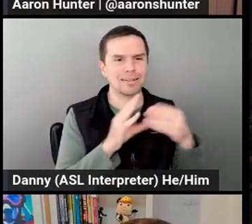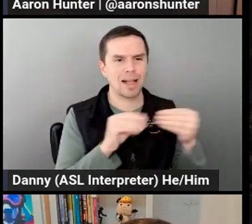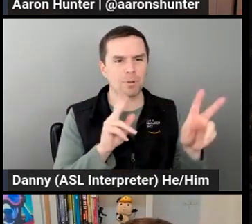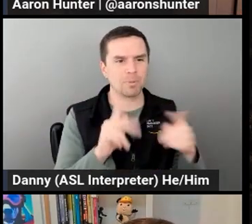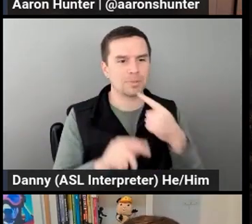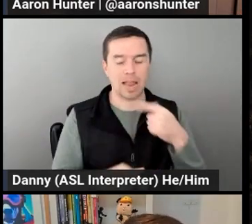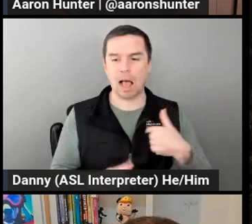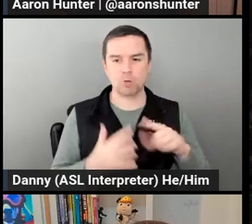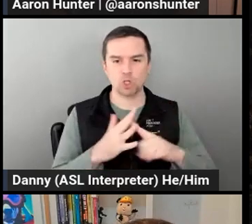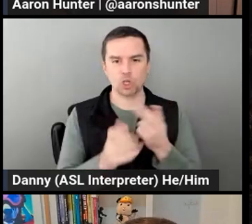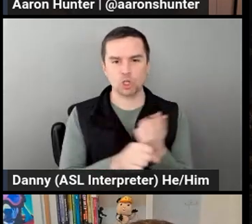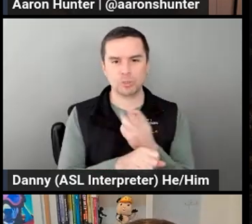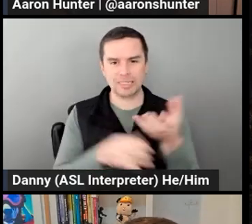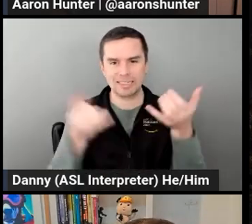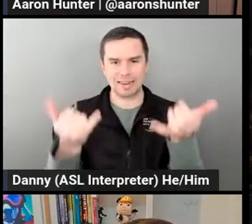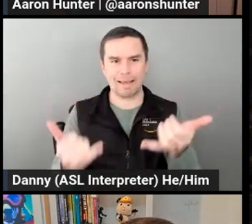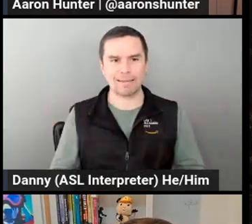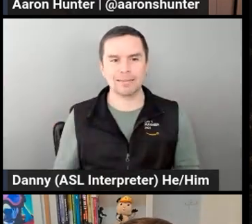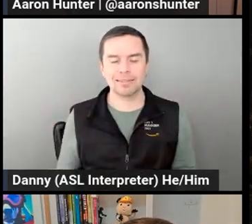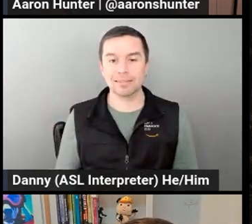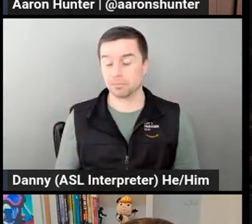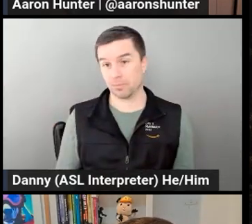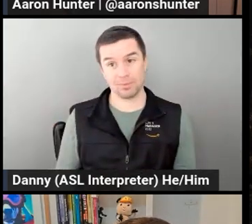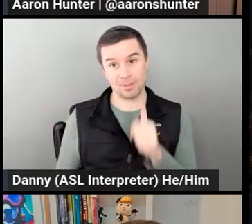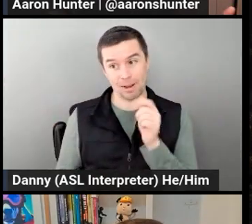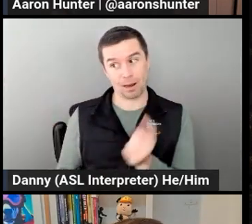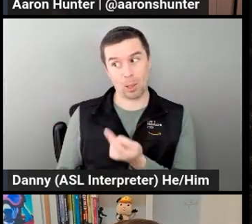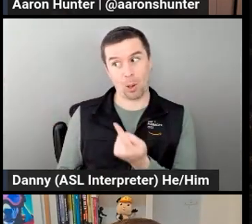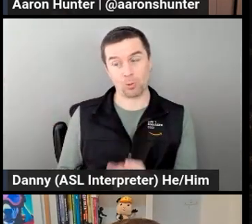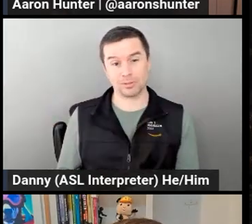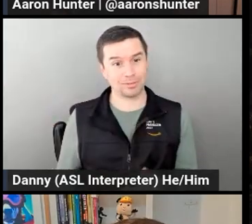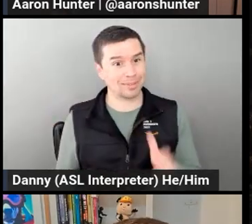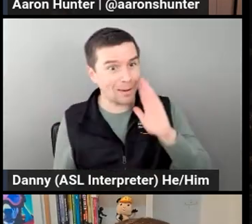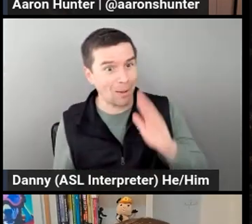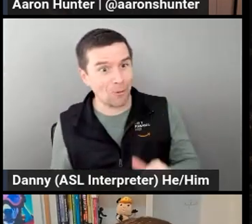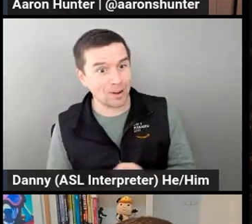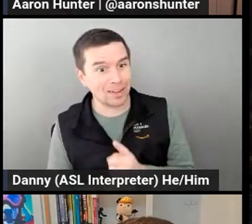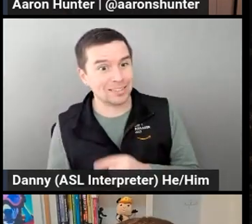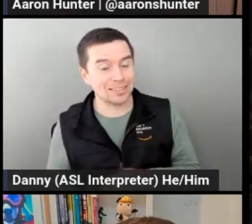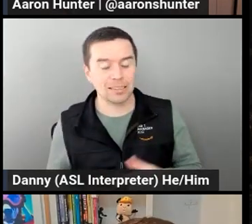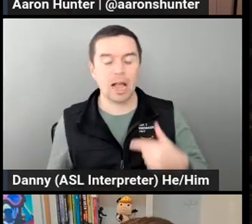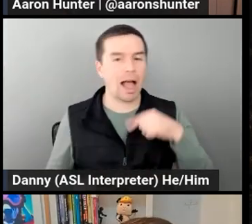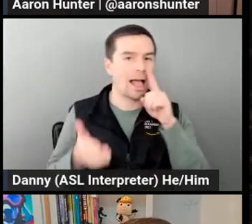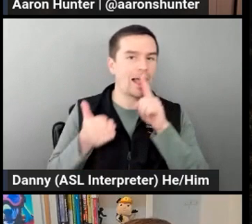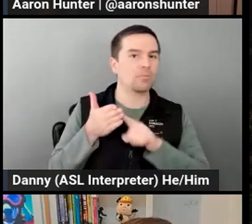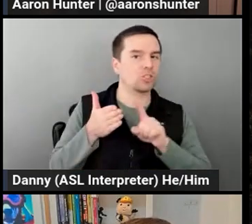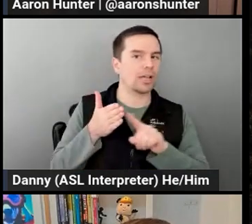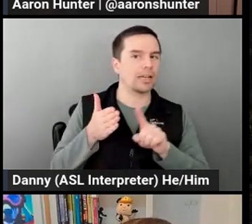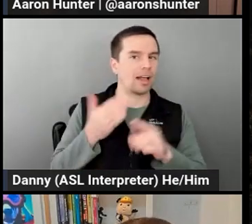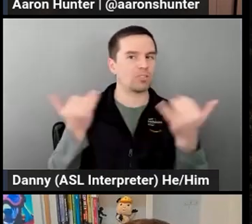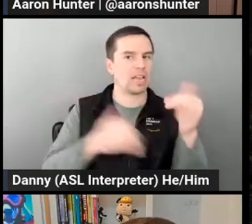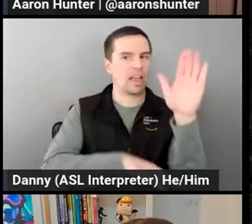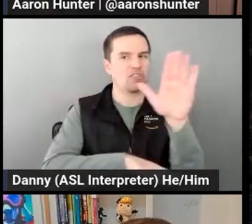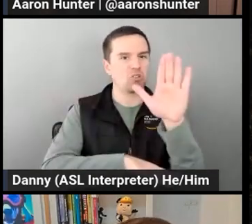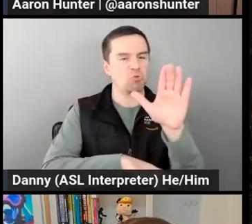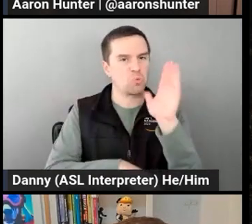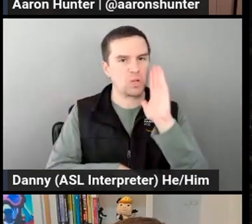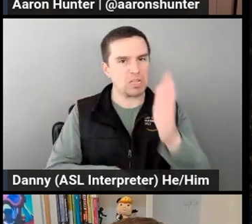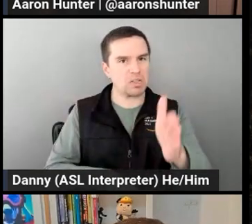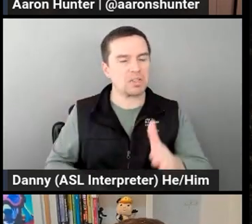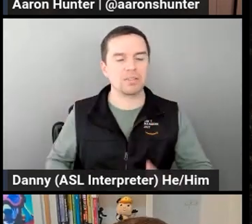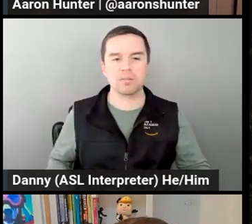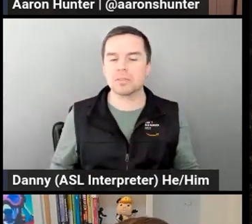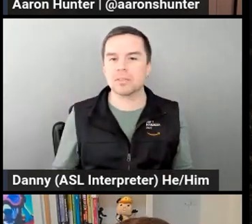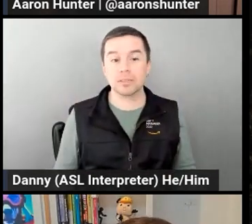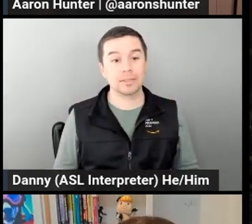today. And not the only one. I know. I am definitely checking this out this afternoon. Yeah, and thankfully